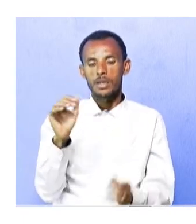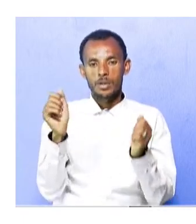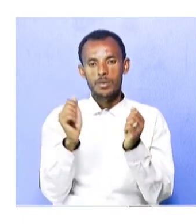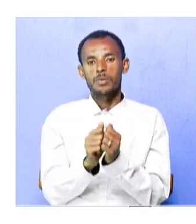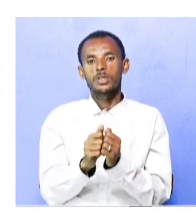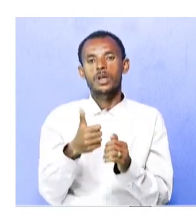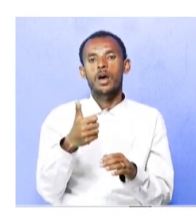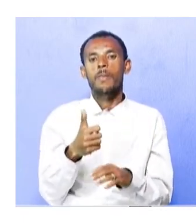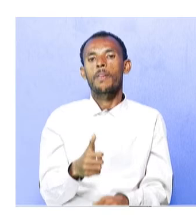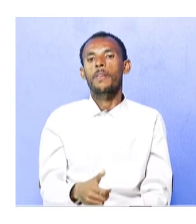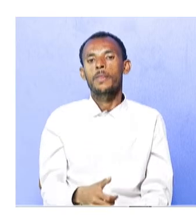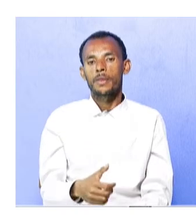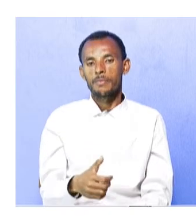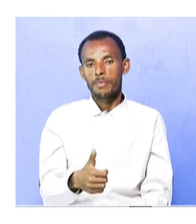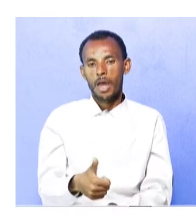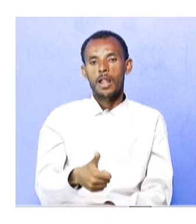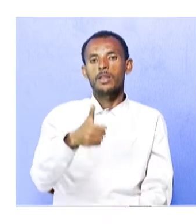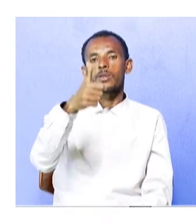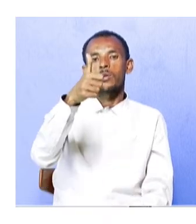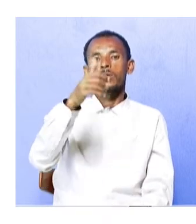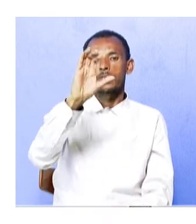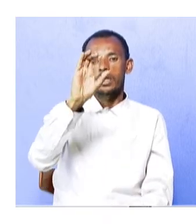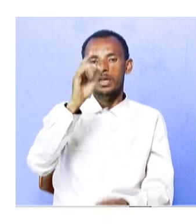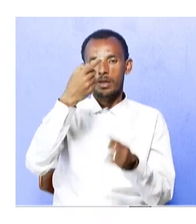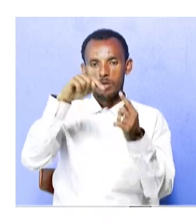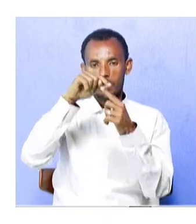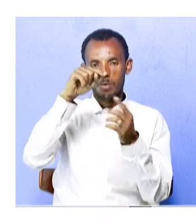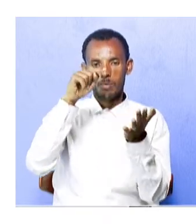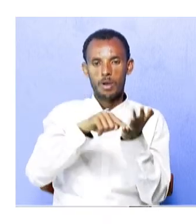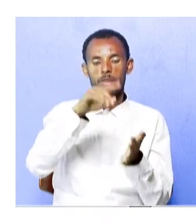an altitude drawn from C to some point D,